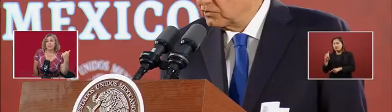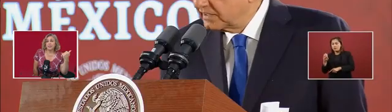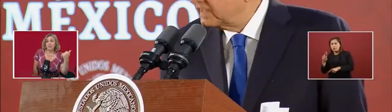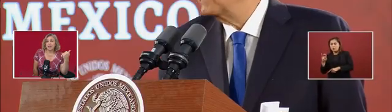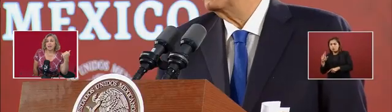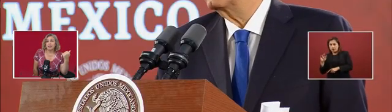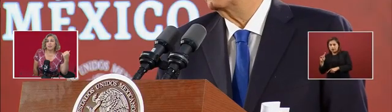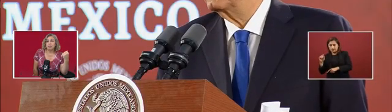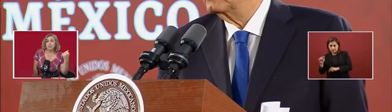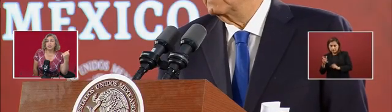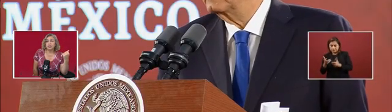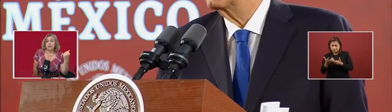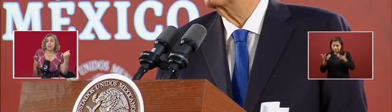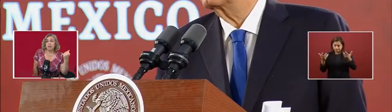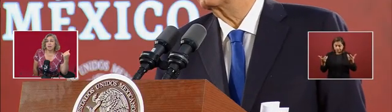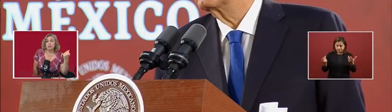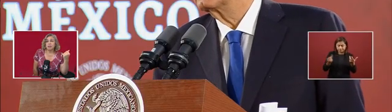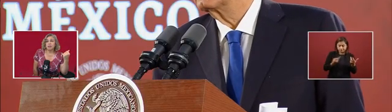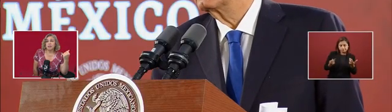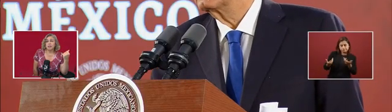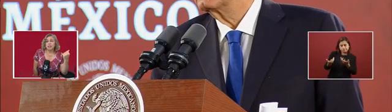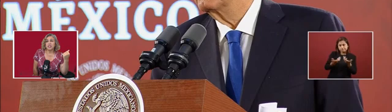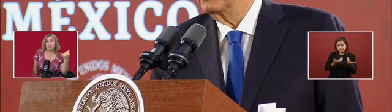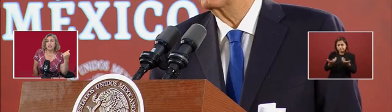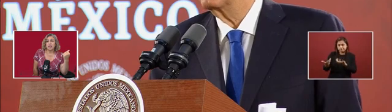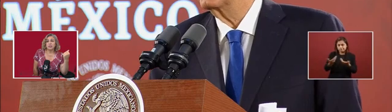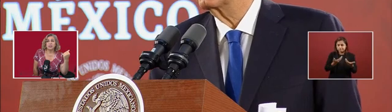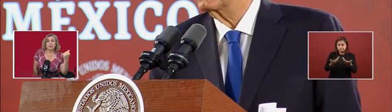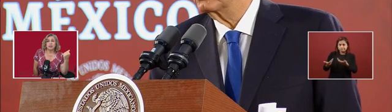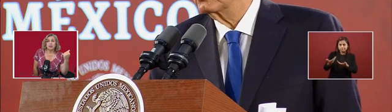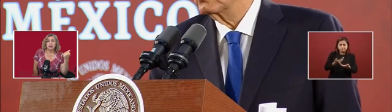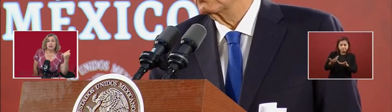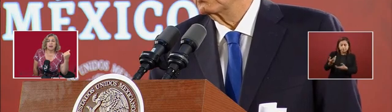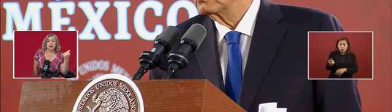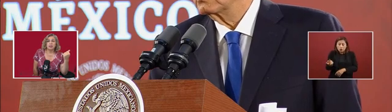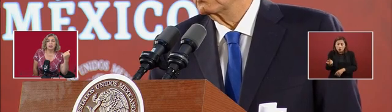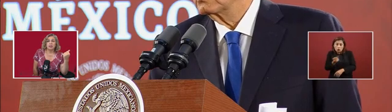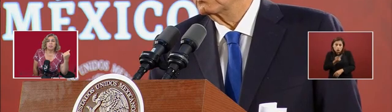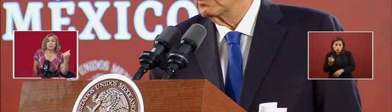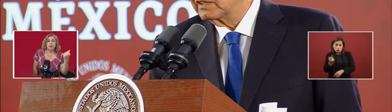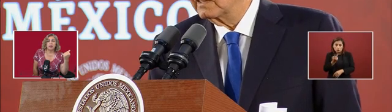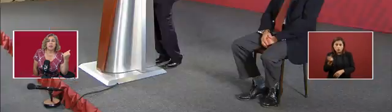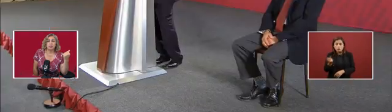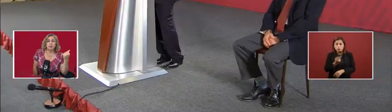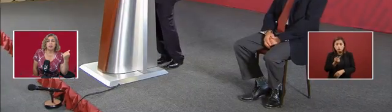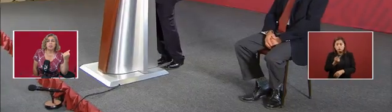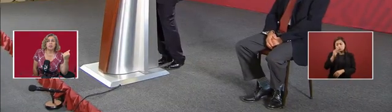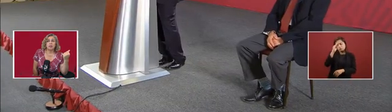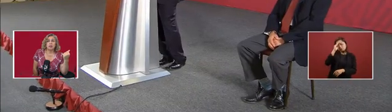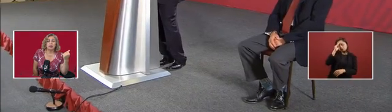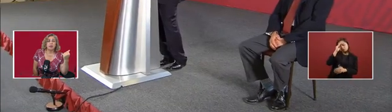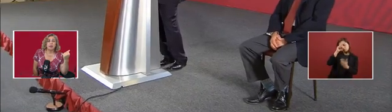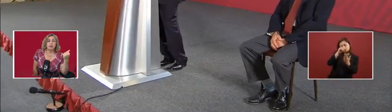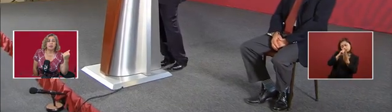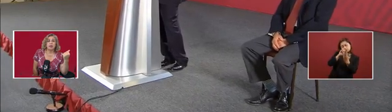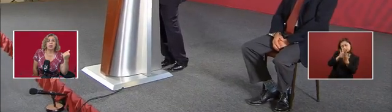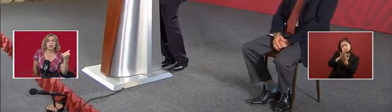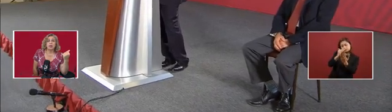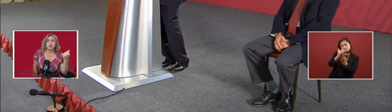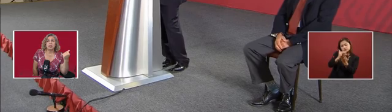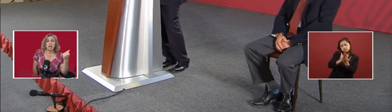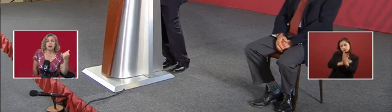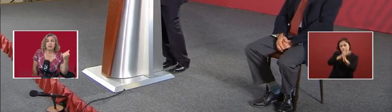have the or they can go to the secretary, they tell them that it'll be soon in the city of